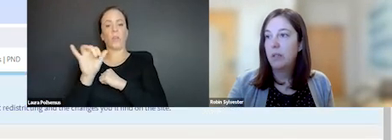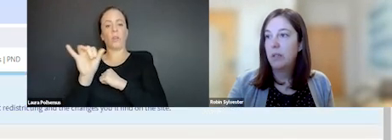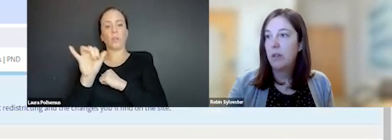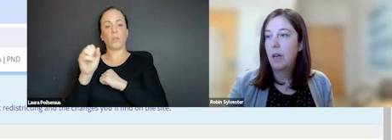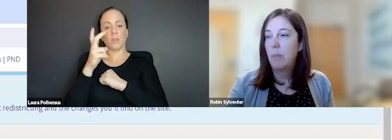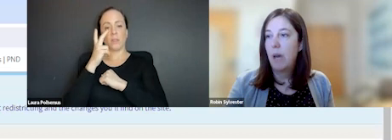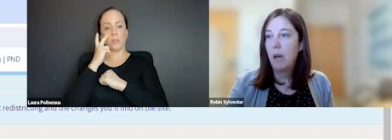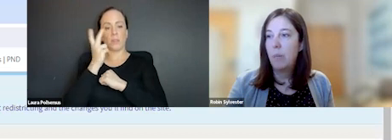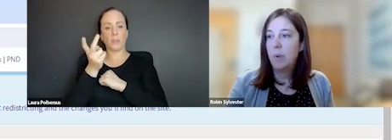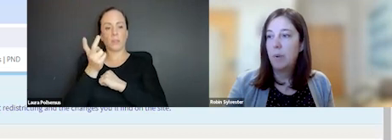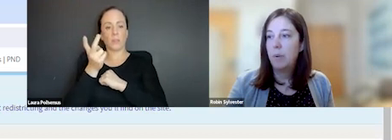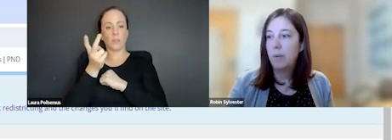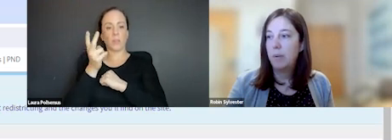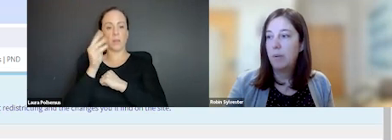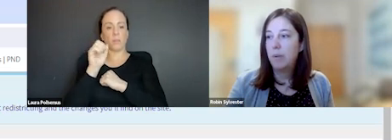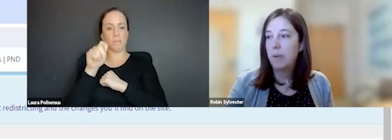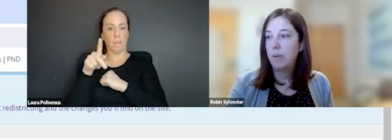at a map.